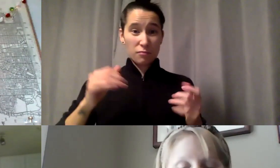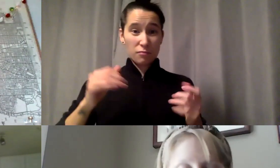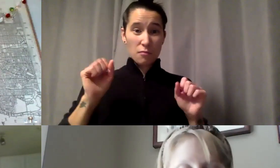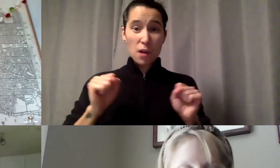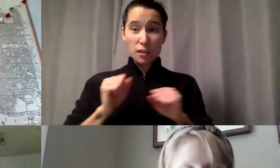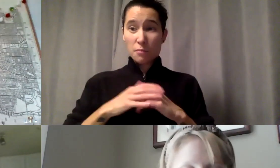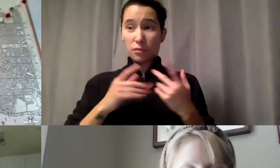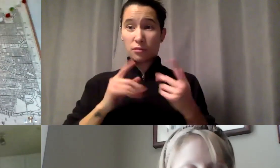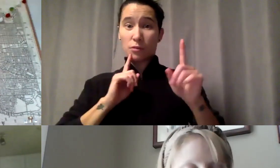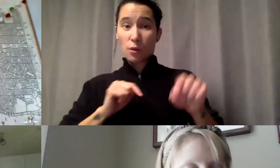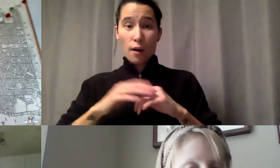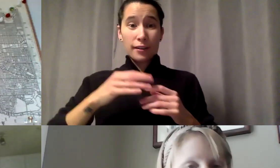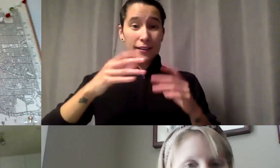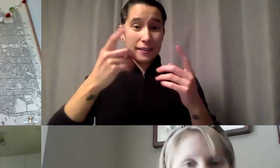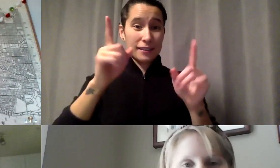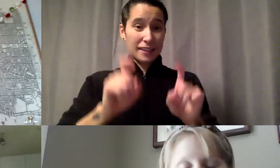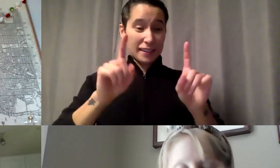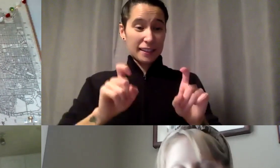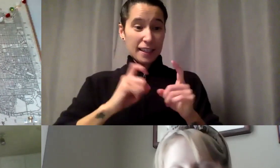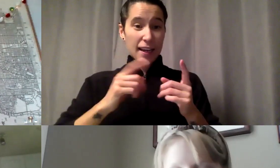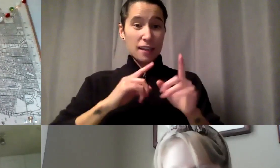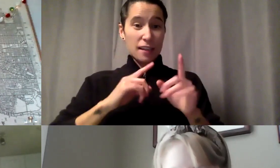public health. So public health will provide